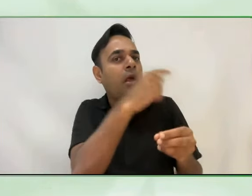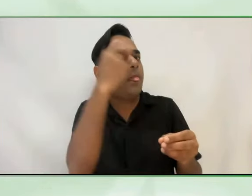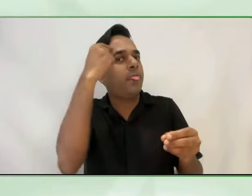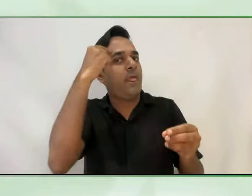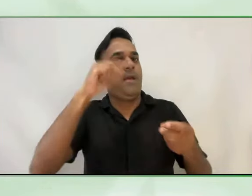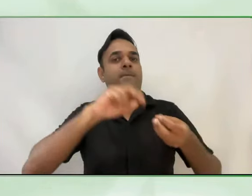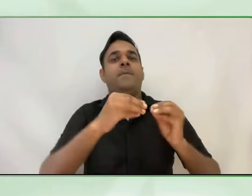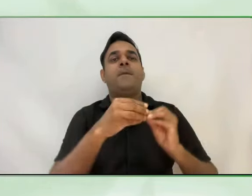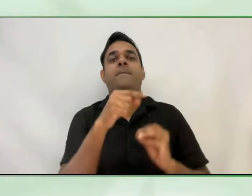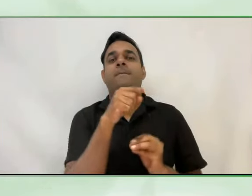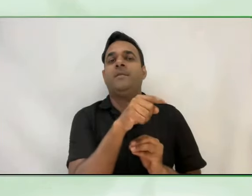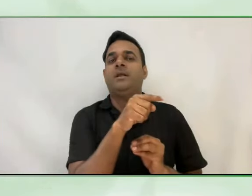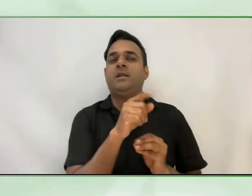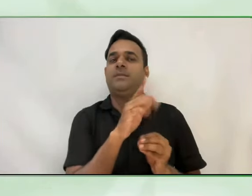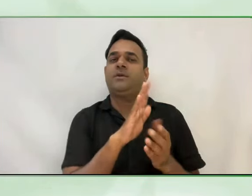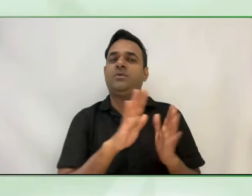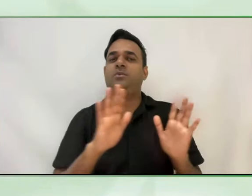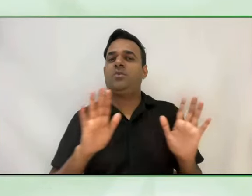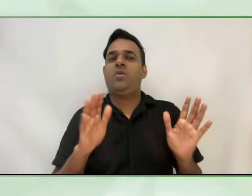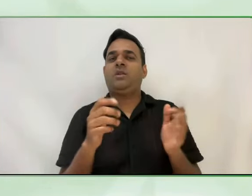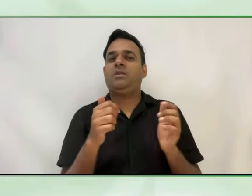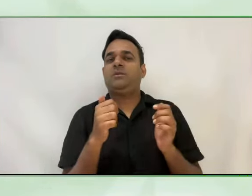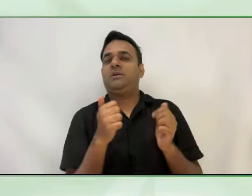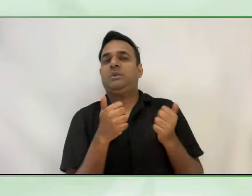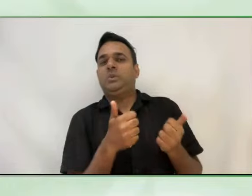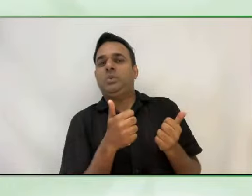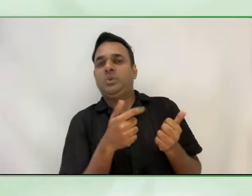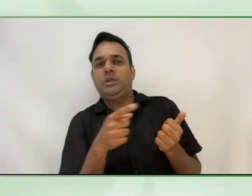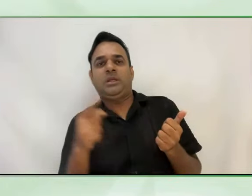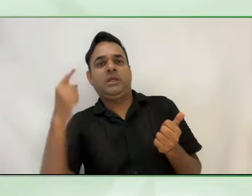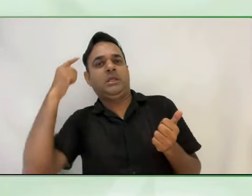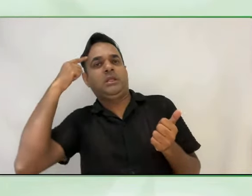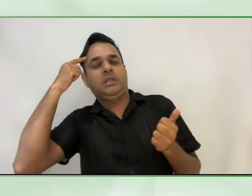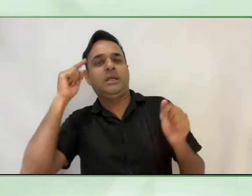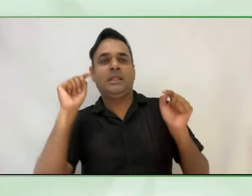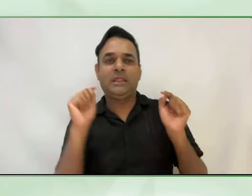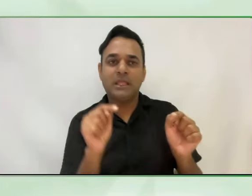employers. And on that note, we are ending this